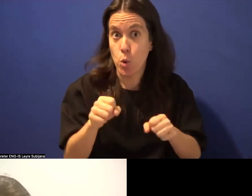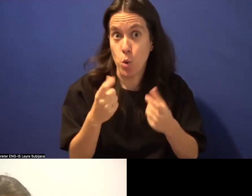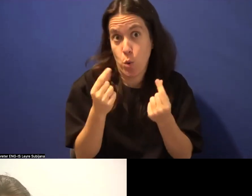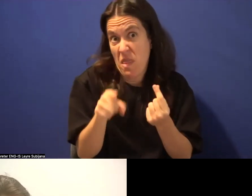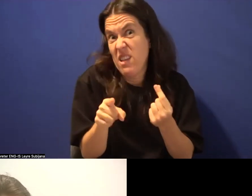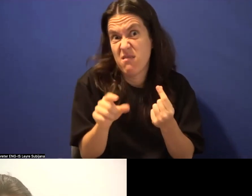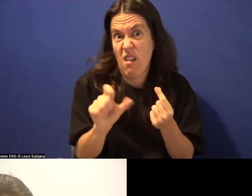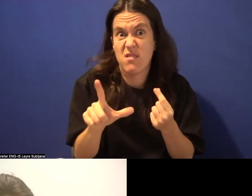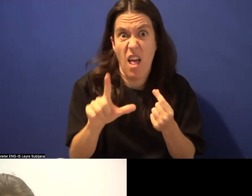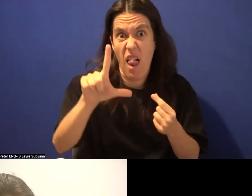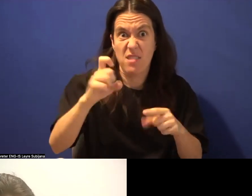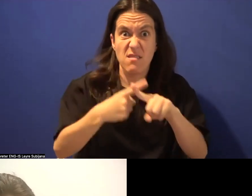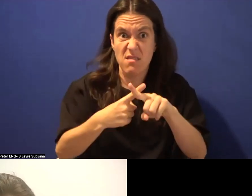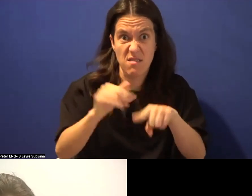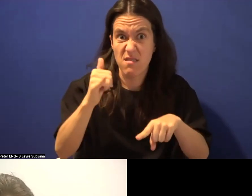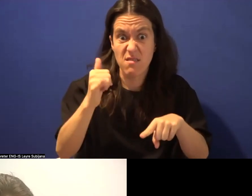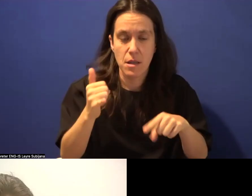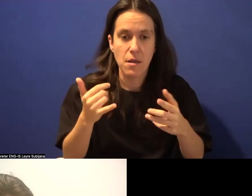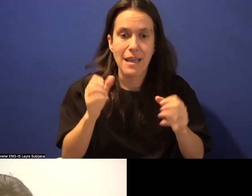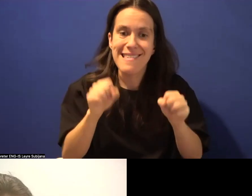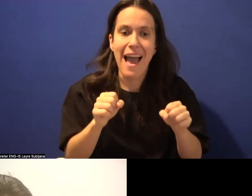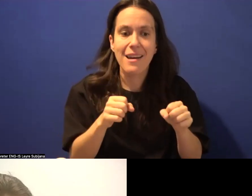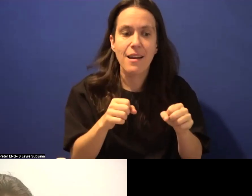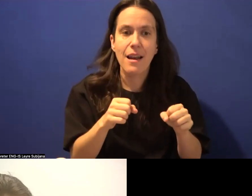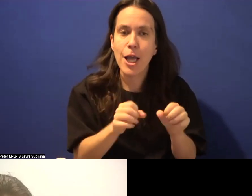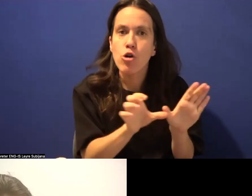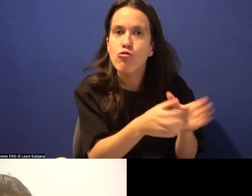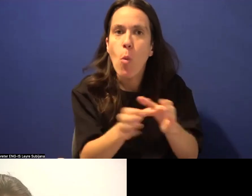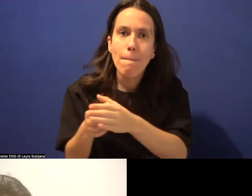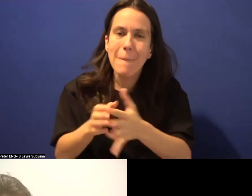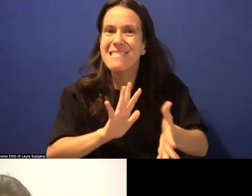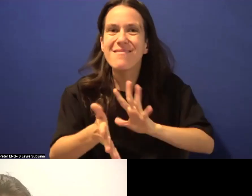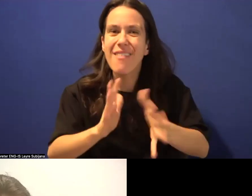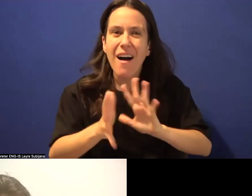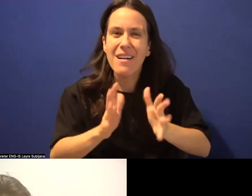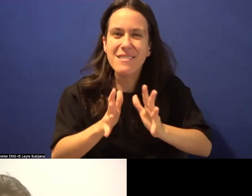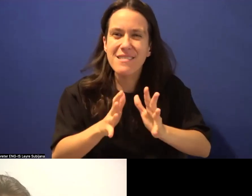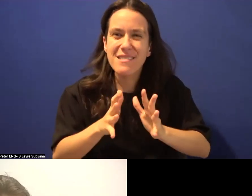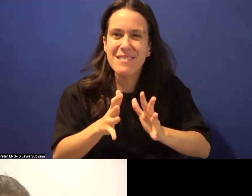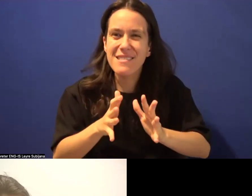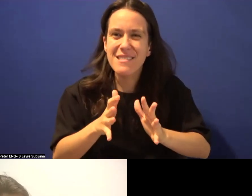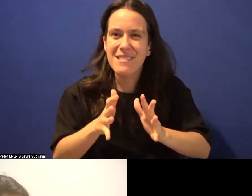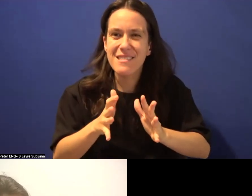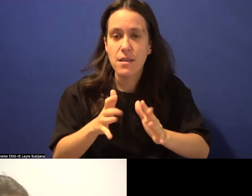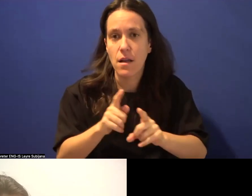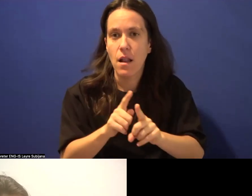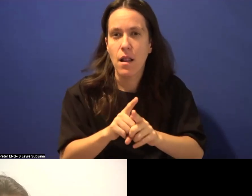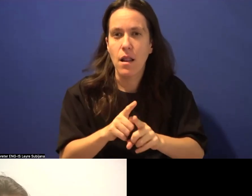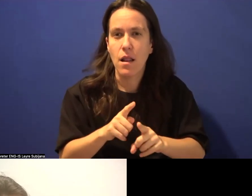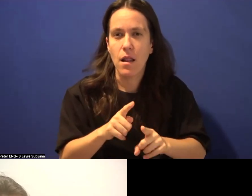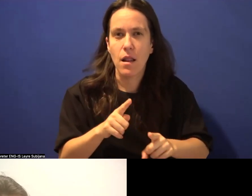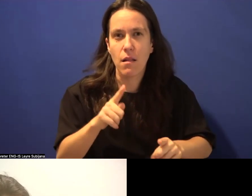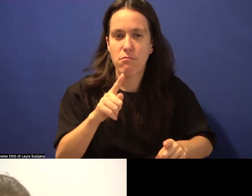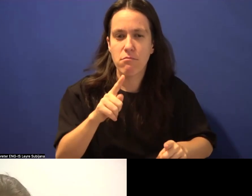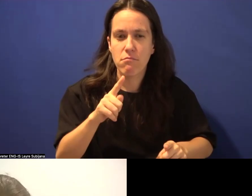ASLX, basically group signs by, let's say, location. and look at the